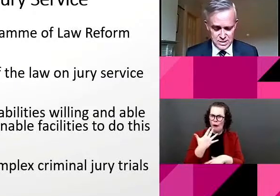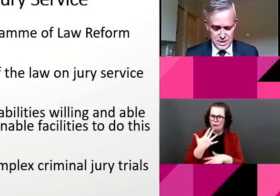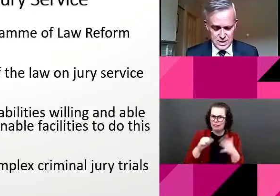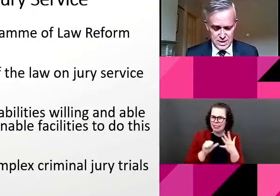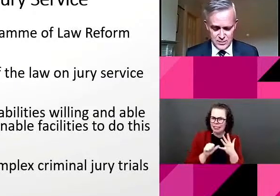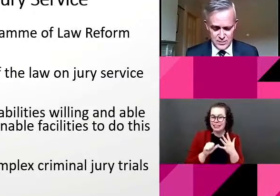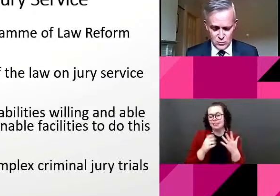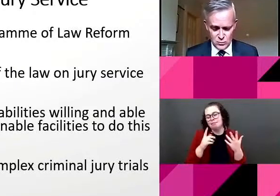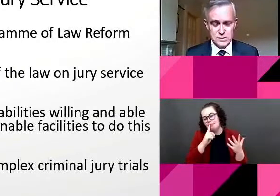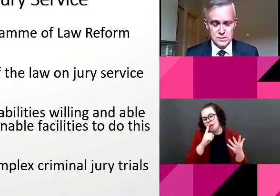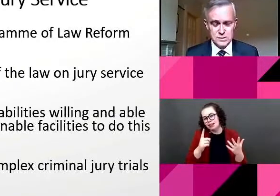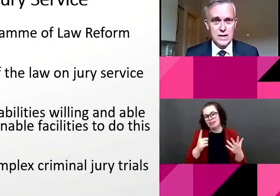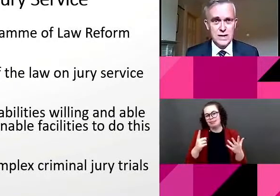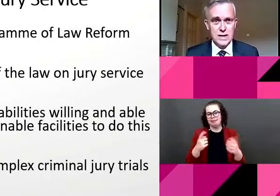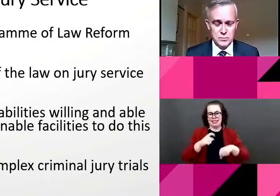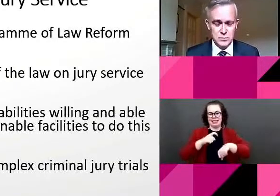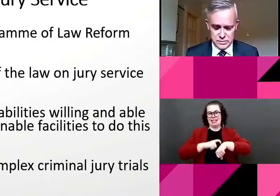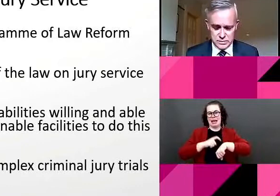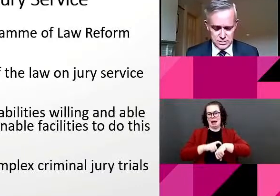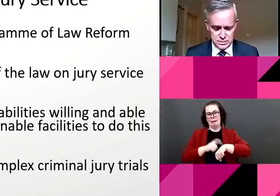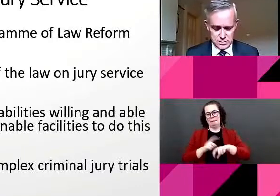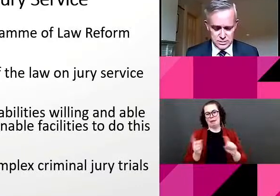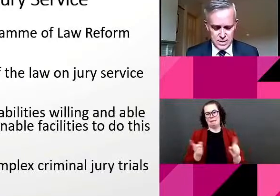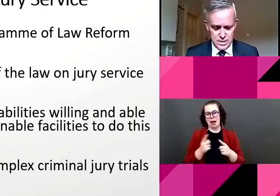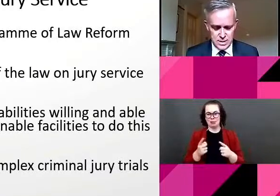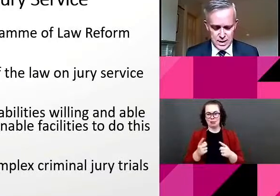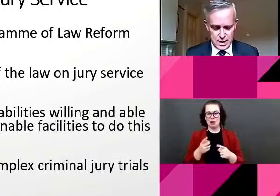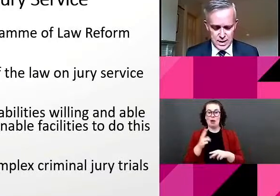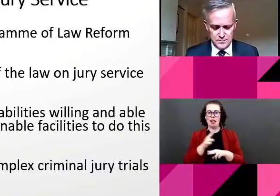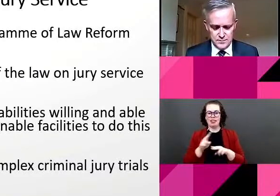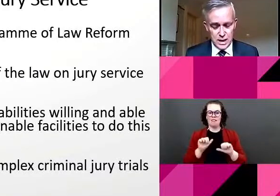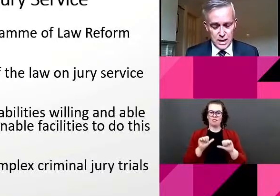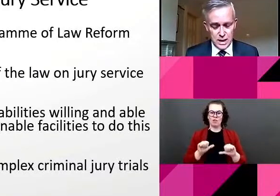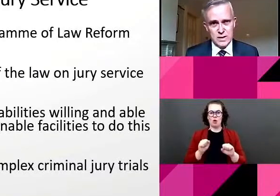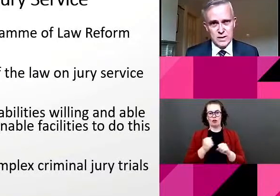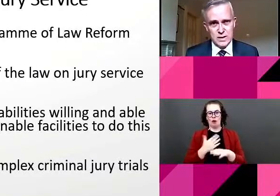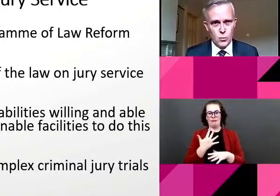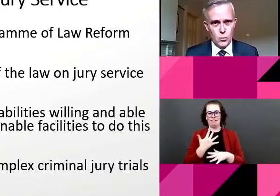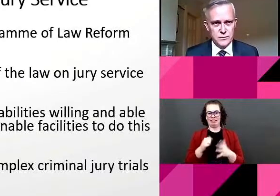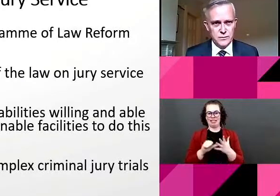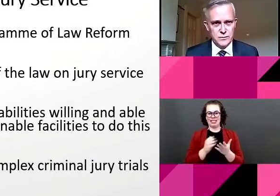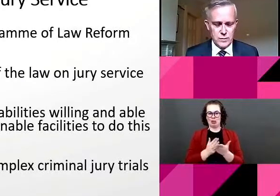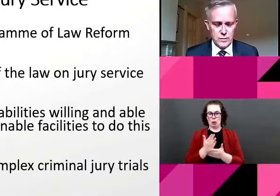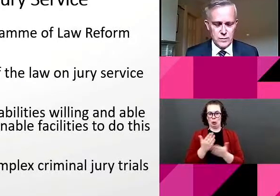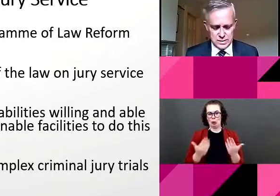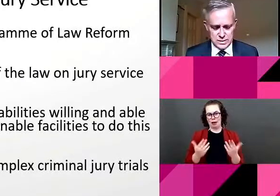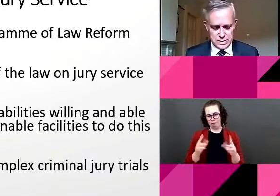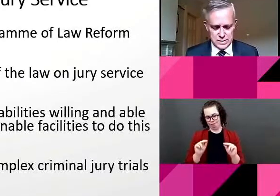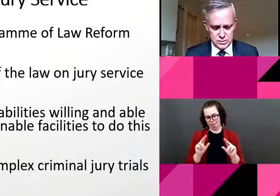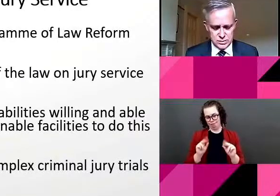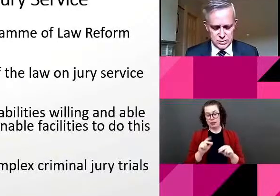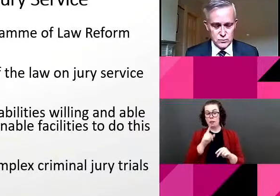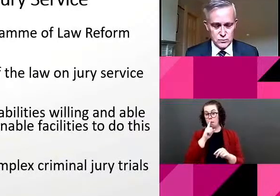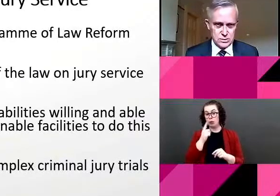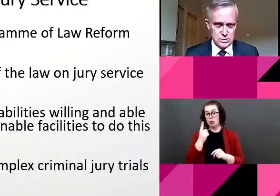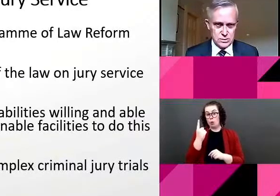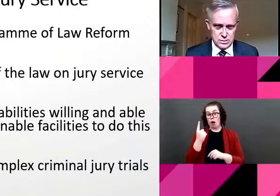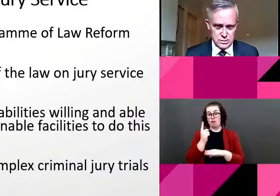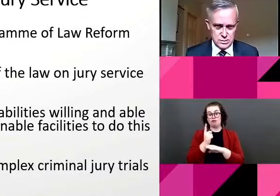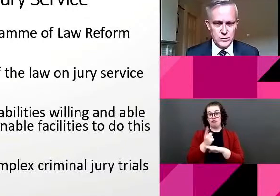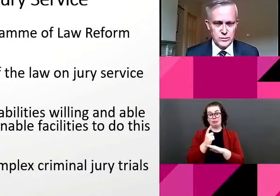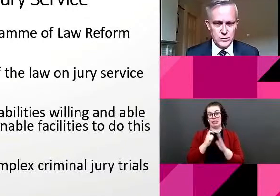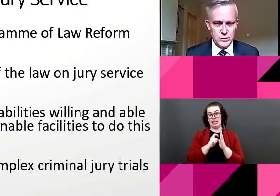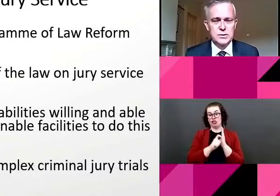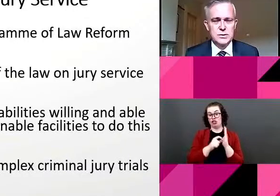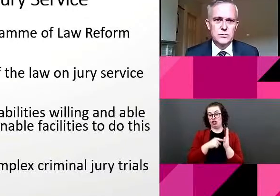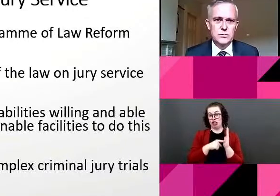afraid I won't do that and impose that on you. I'll just mention one of the recommendations which are